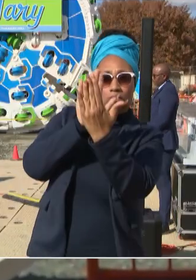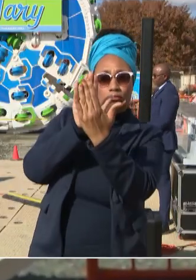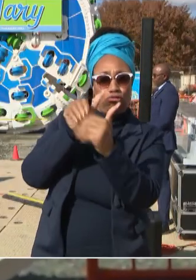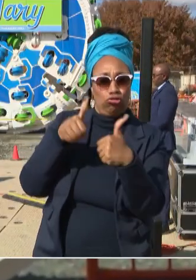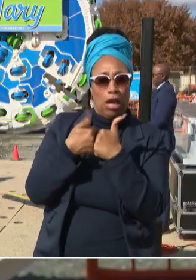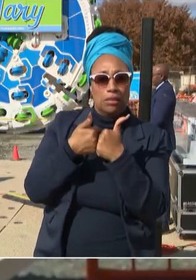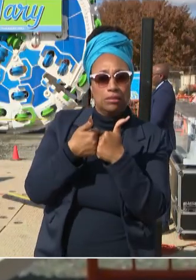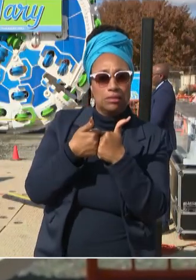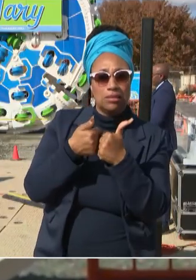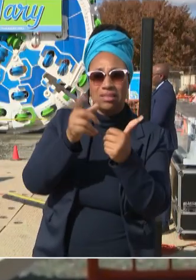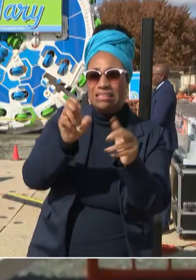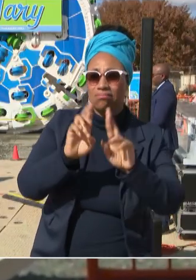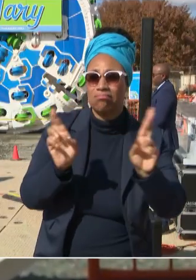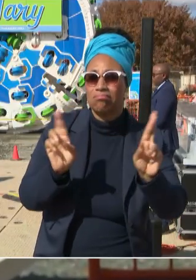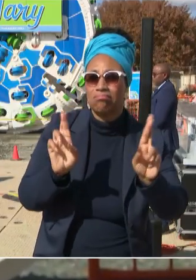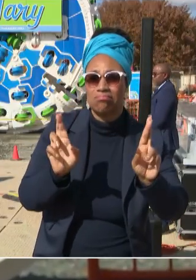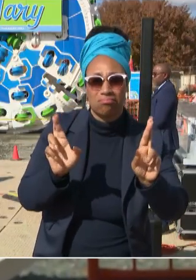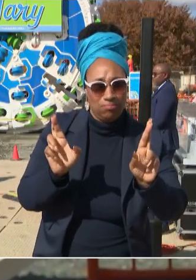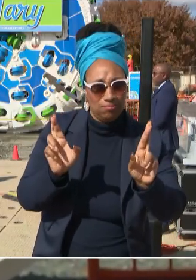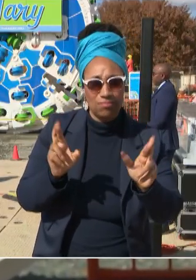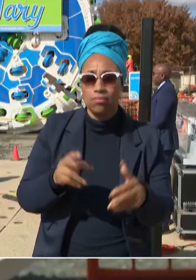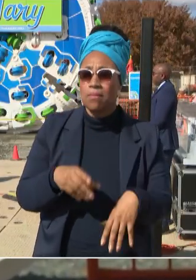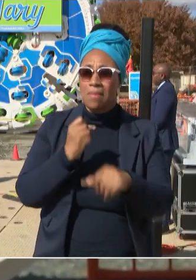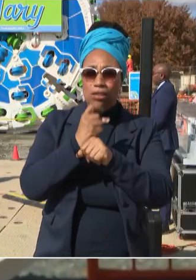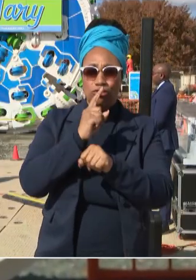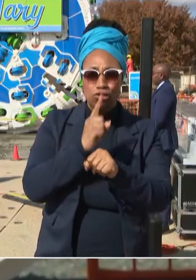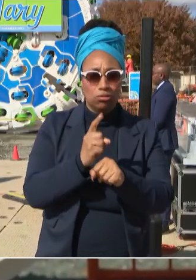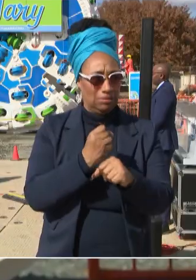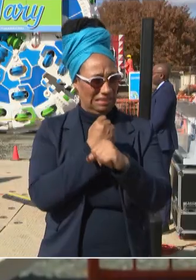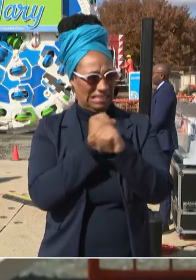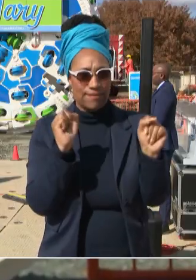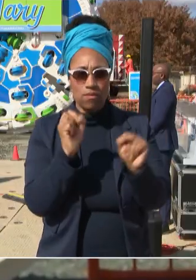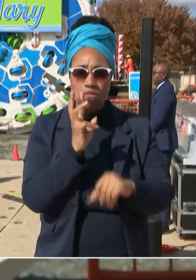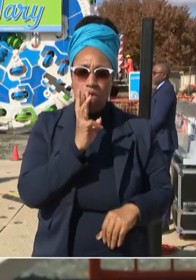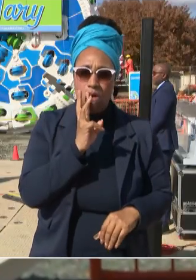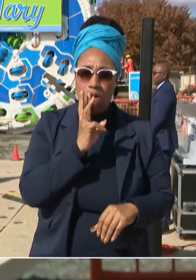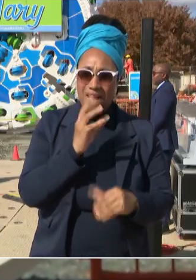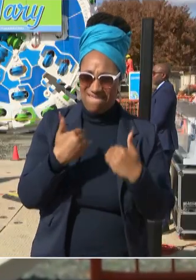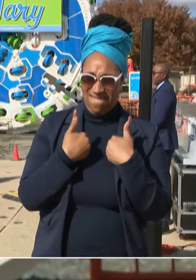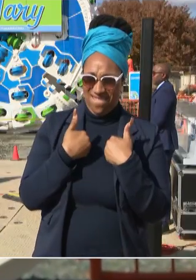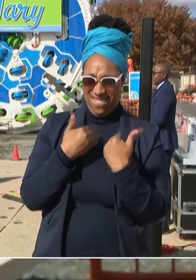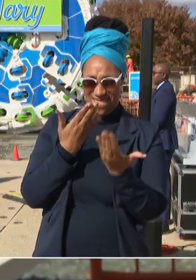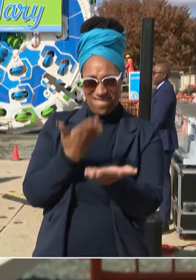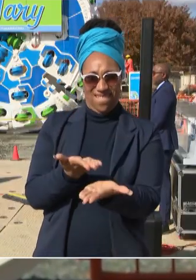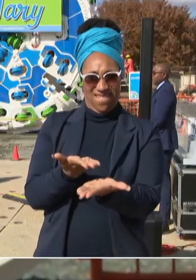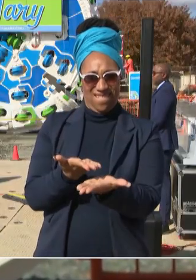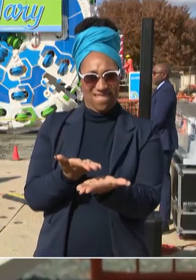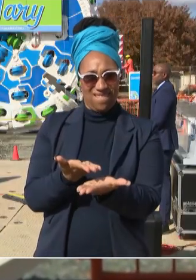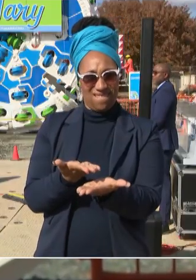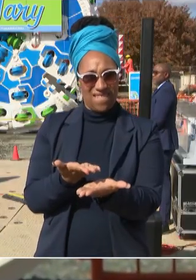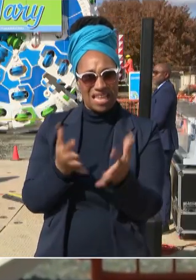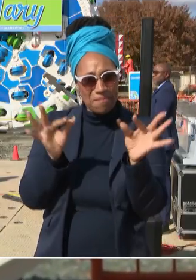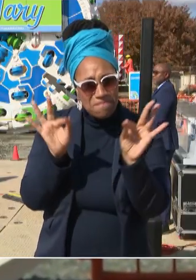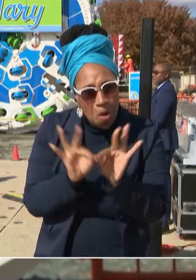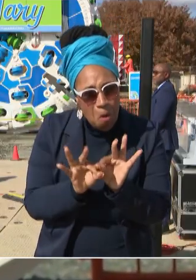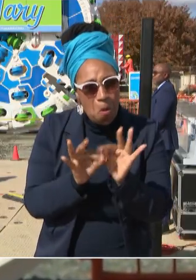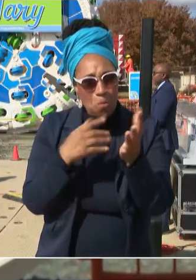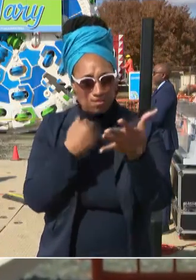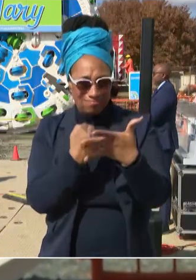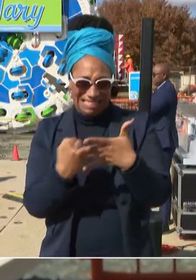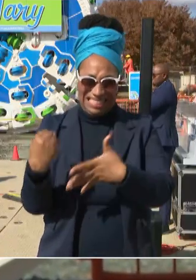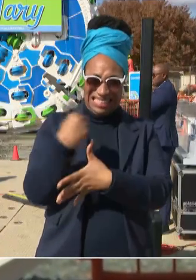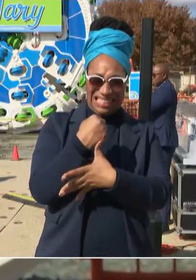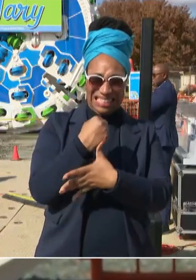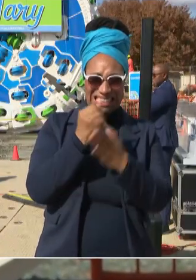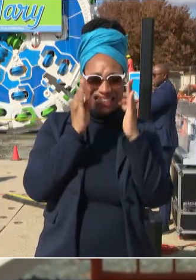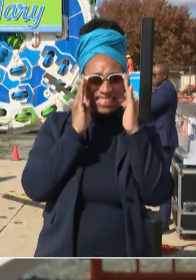water. So we also have to thank, I usually start with this, but I want to thank the taxpayers